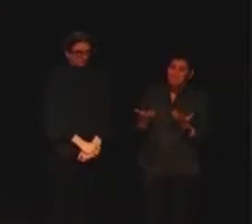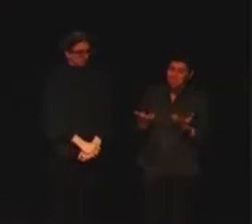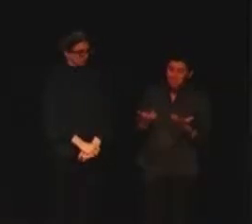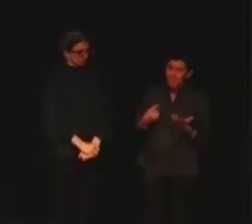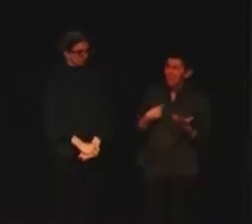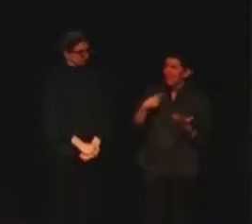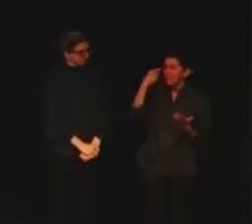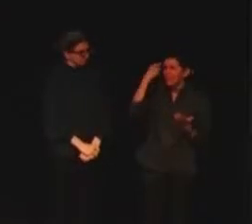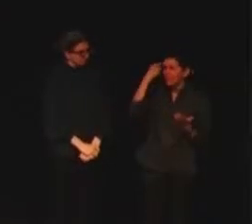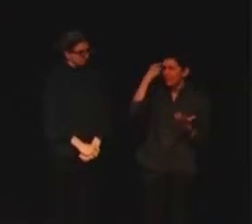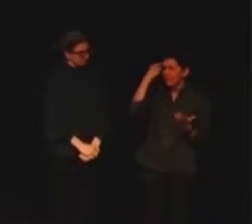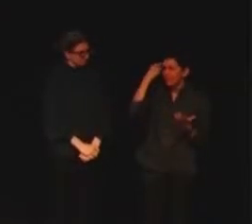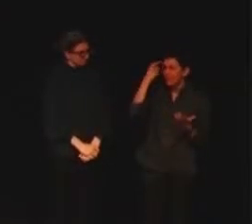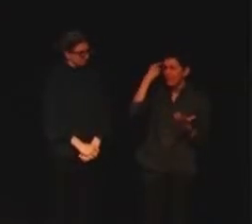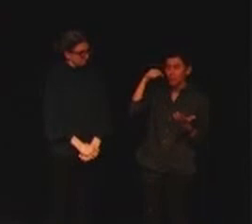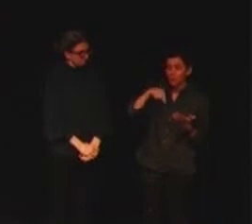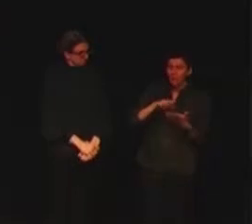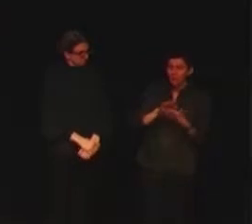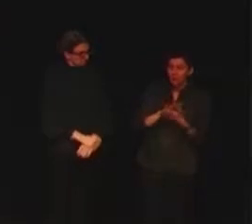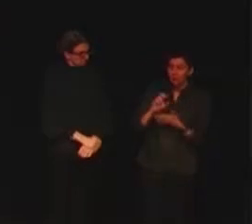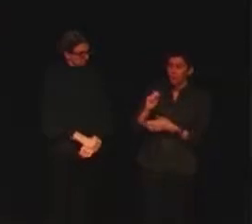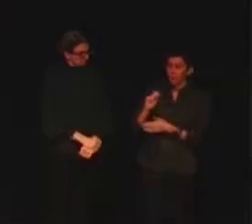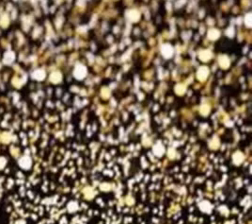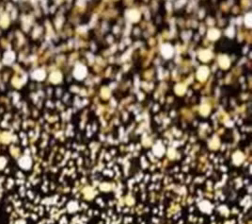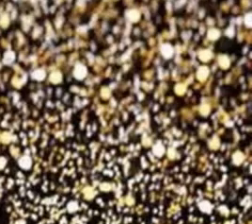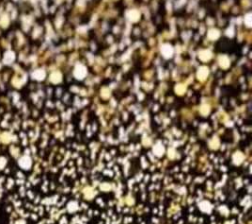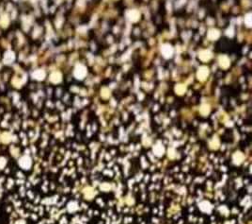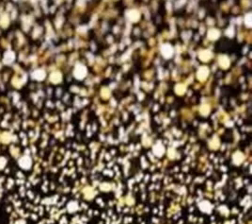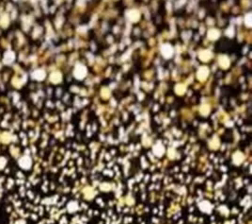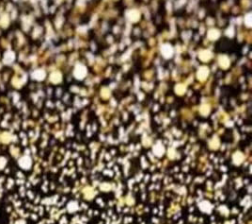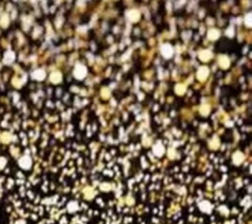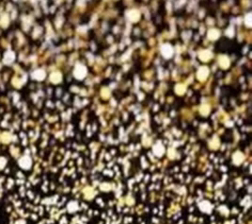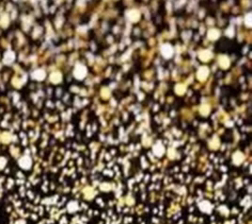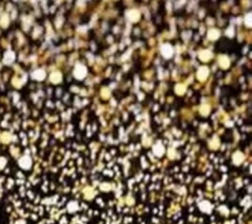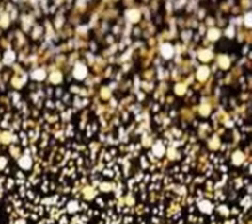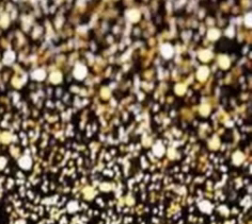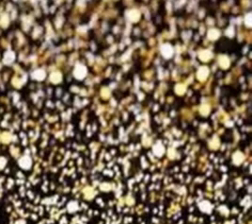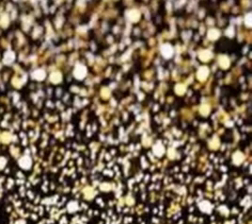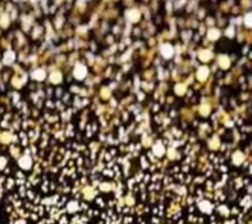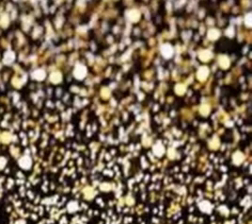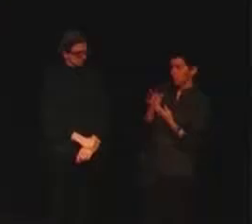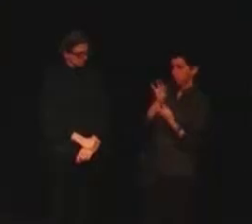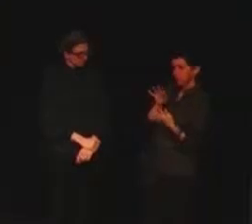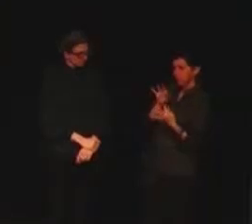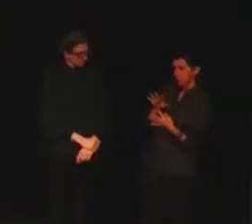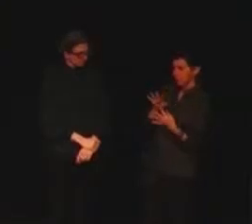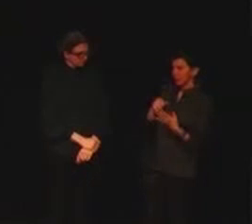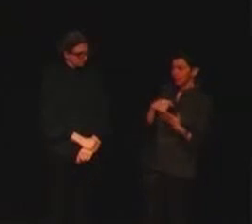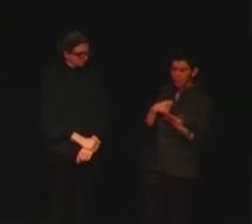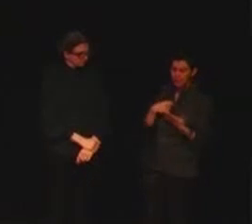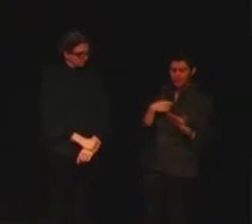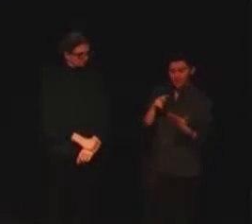I think for this, you know, Susanna had initially sent it to me for notes, and I'd done so